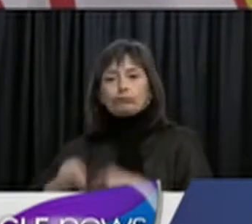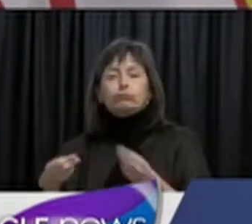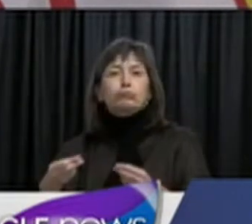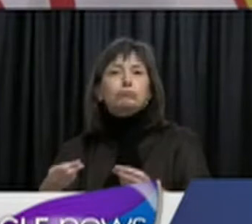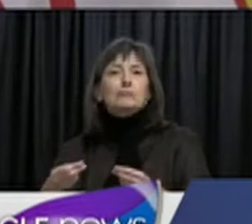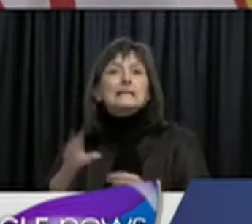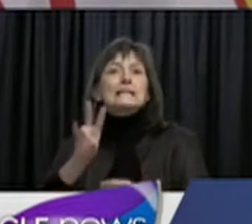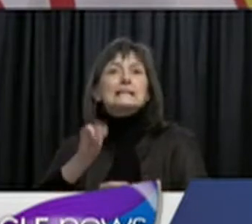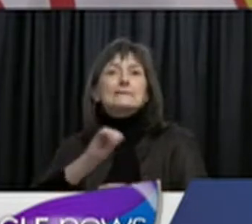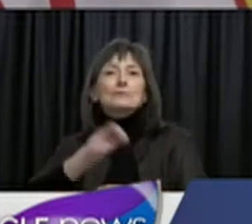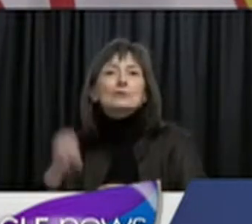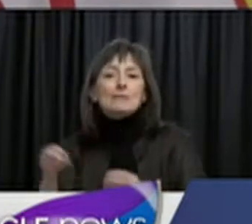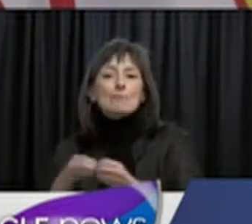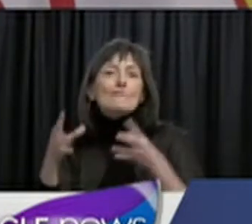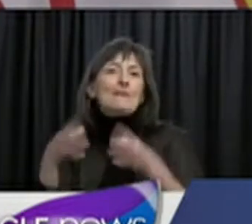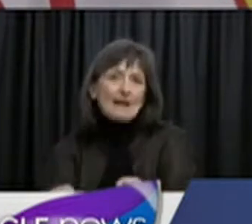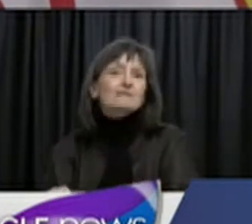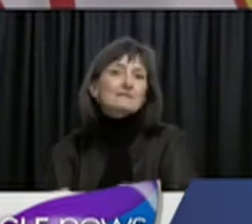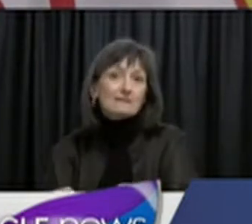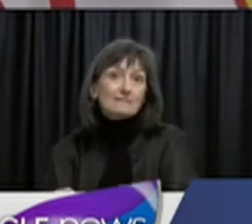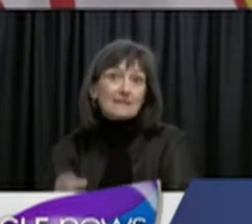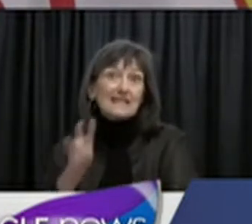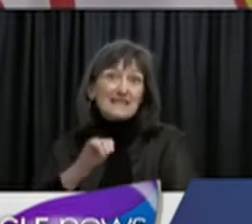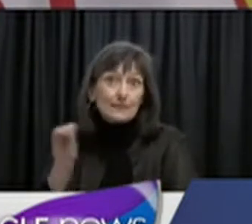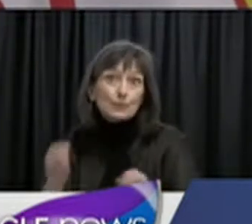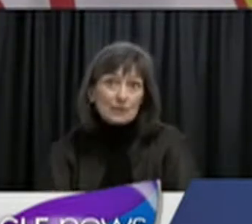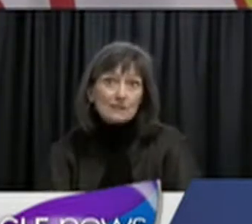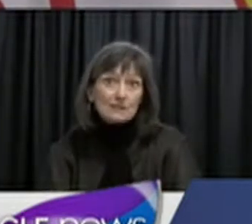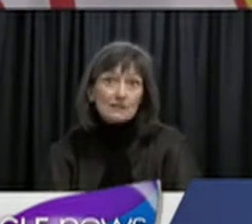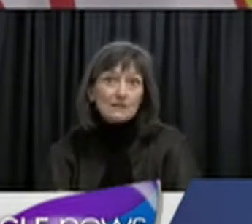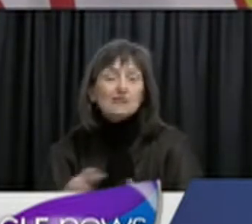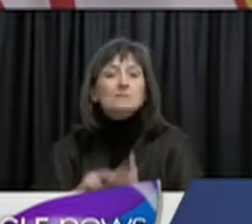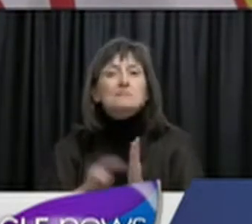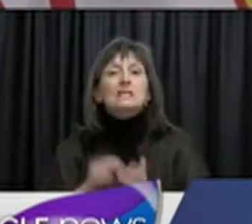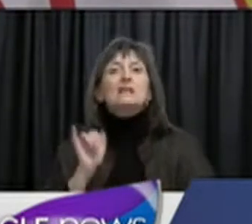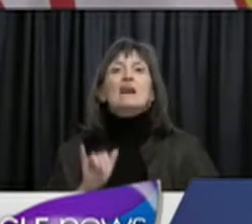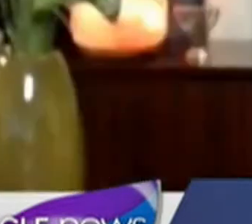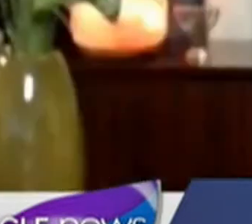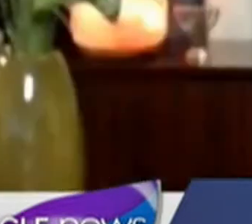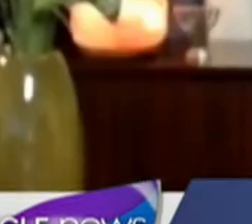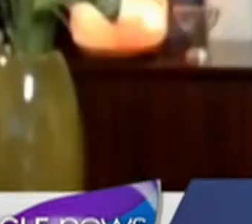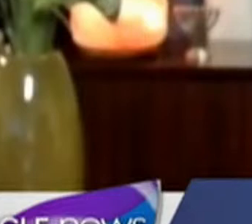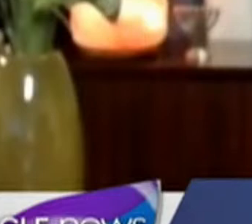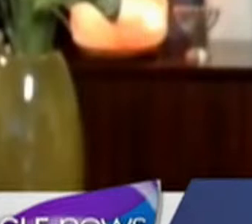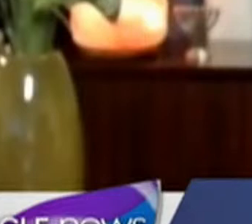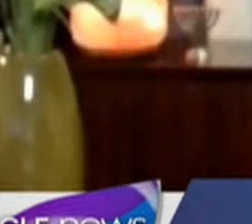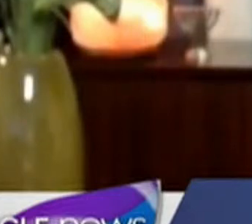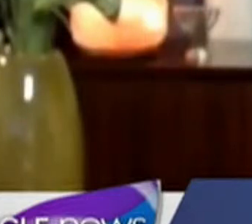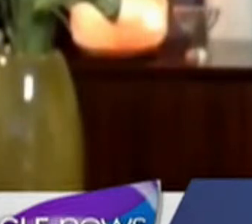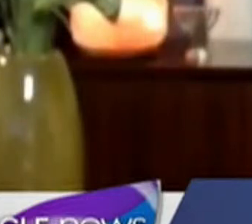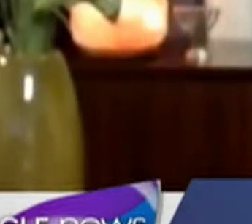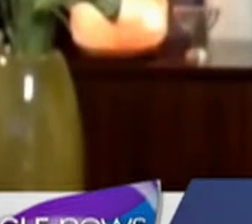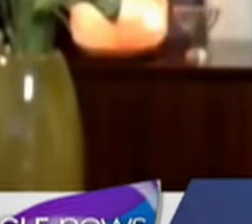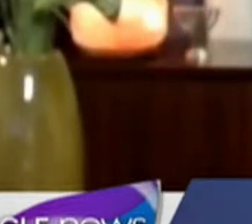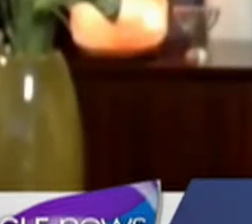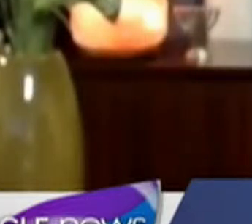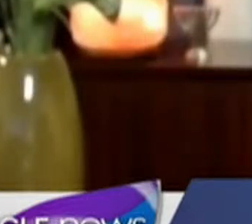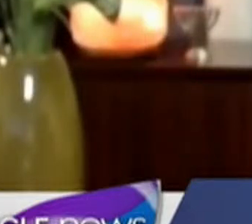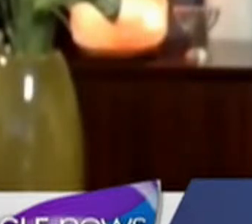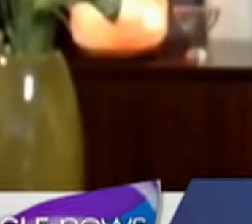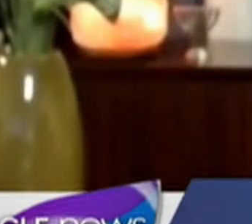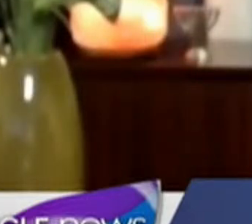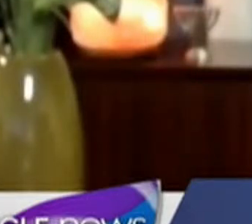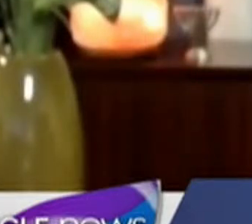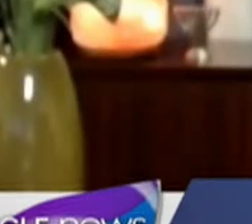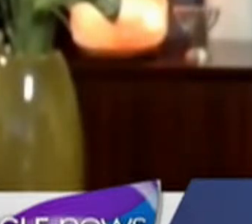the original COVID strain, which explains the rapid explosion of cases this week. Fitzgerald says there's a lot of